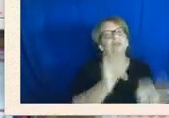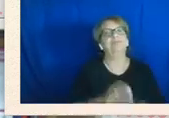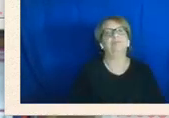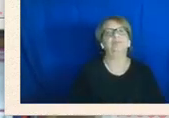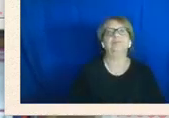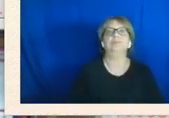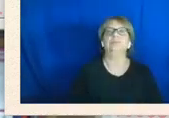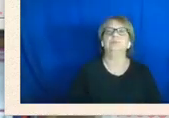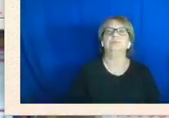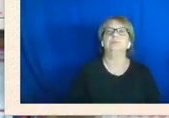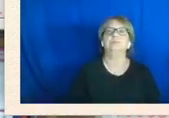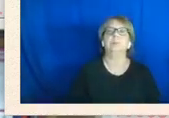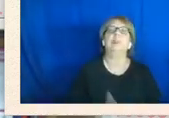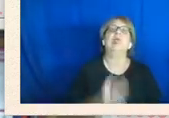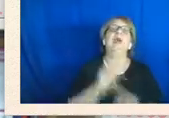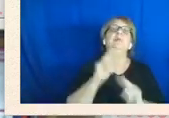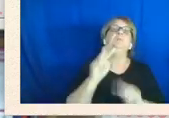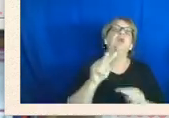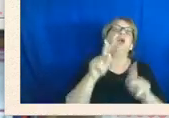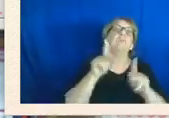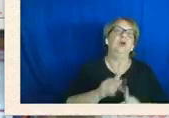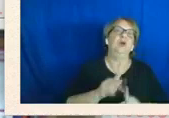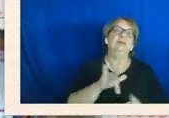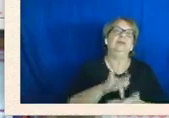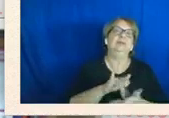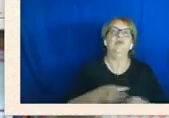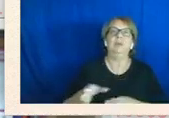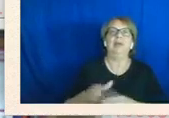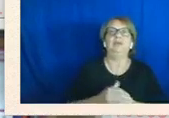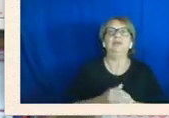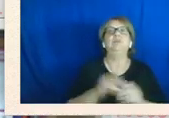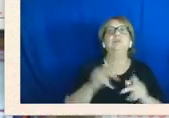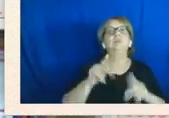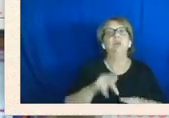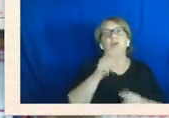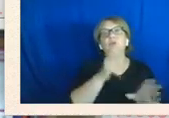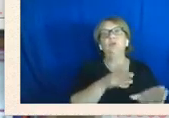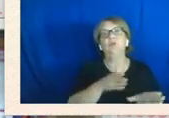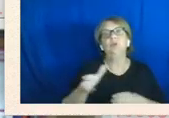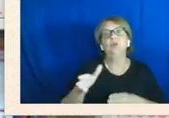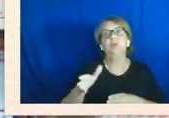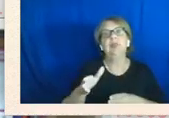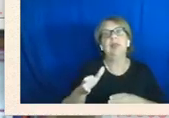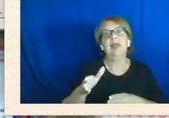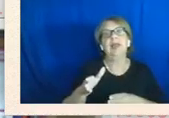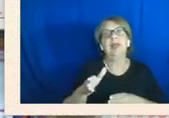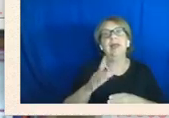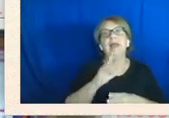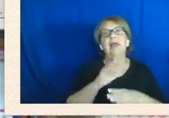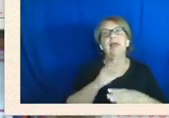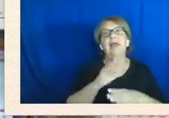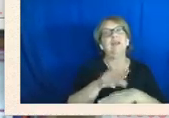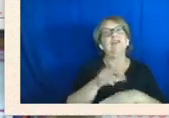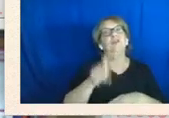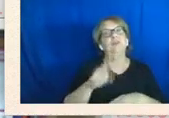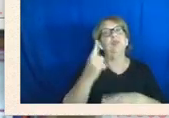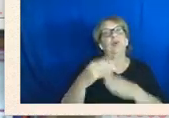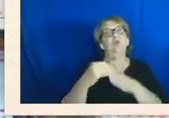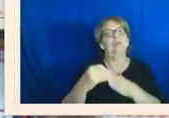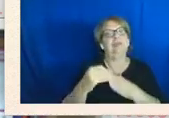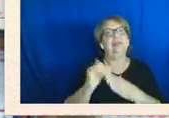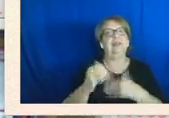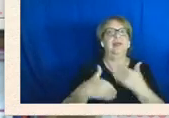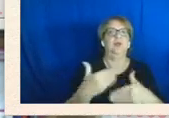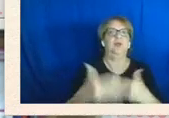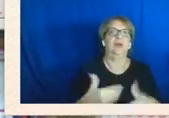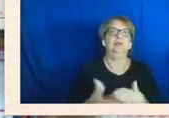look at person-centered planning. So a person who plan is effective should be the one leading the process. So in